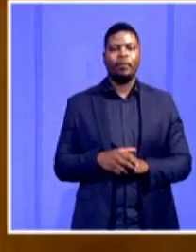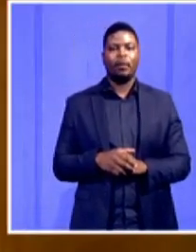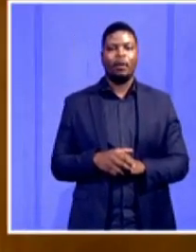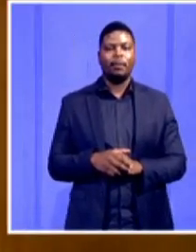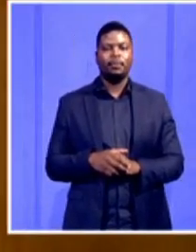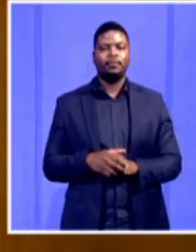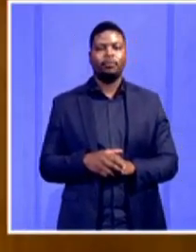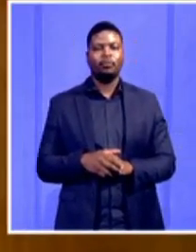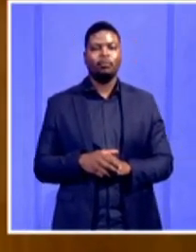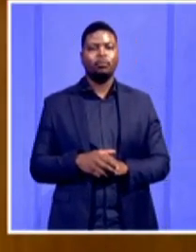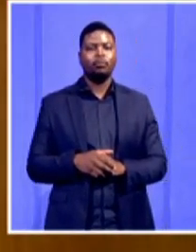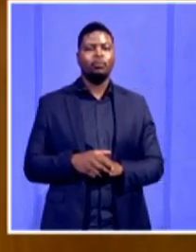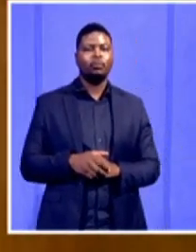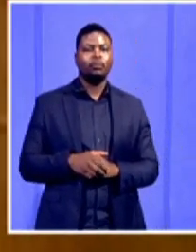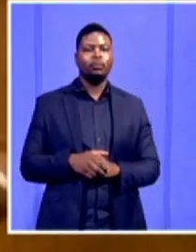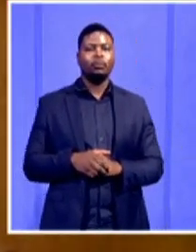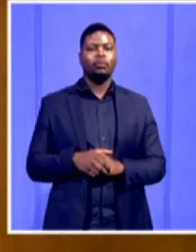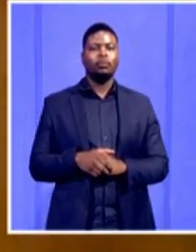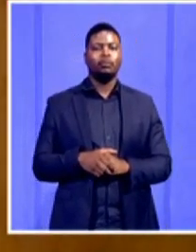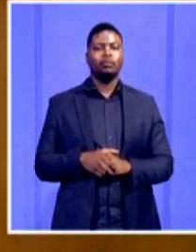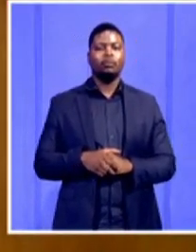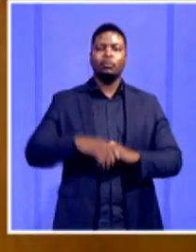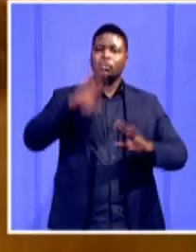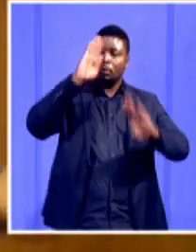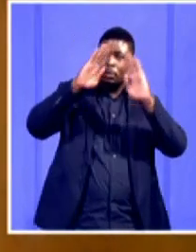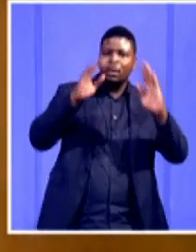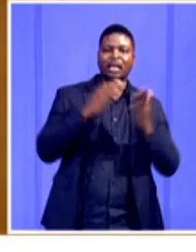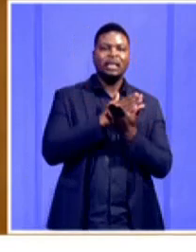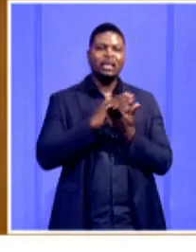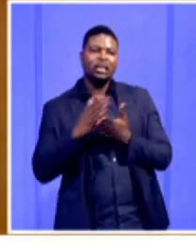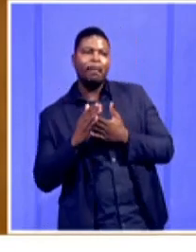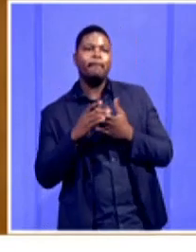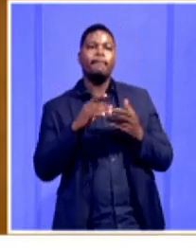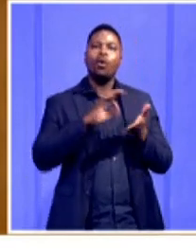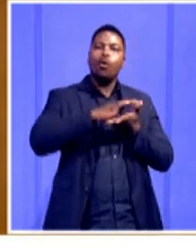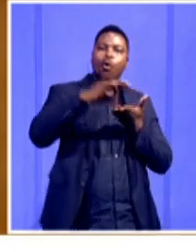Some 3 months, some they extend 2 months, some is 12 months.